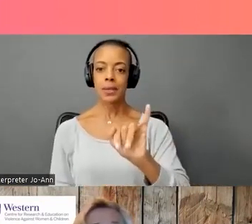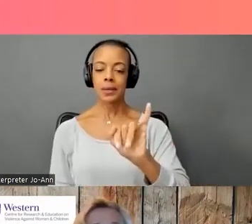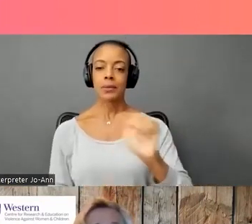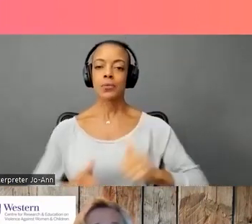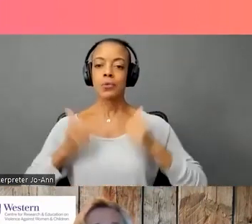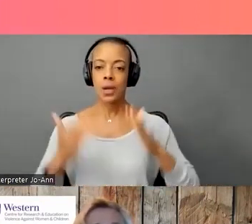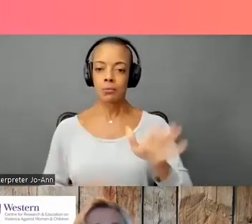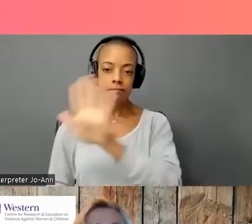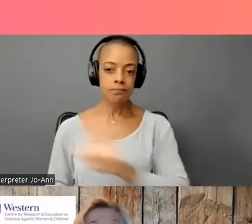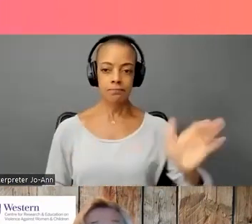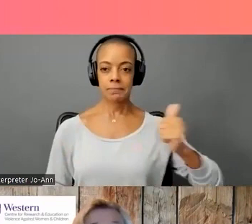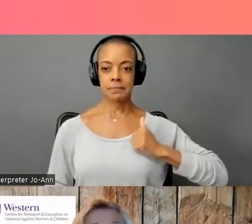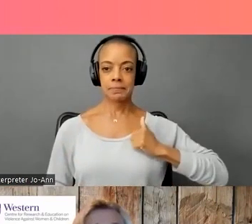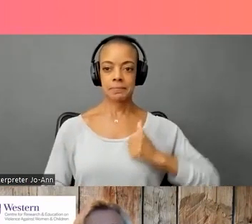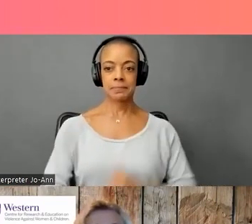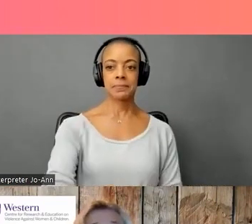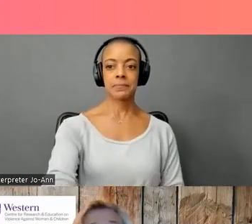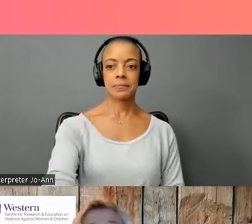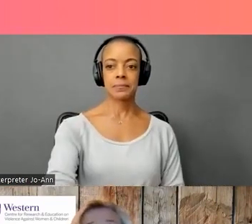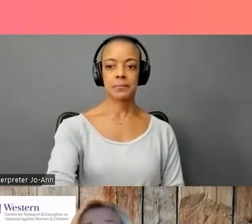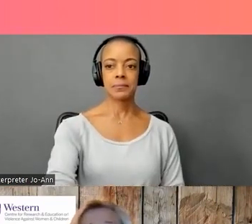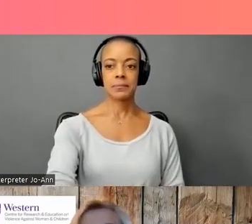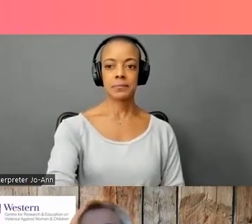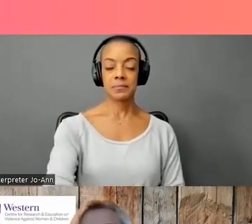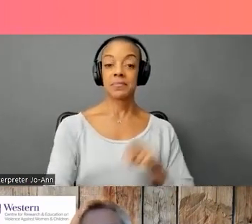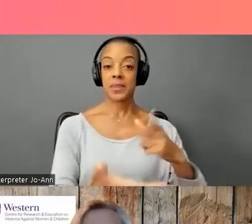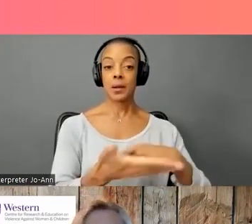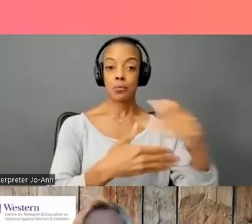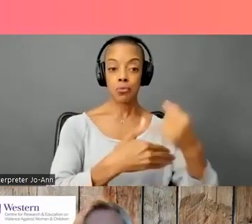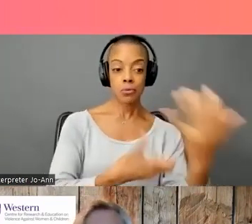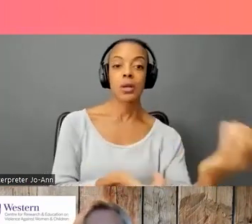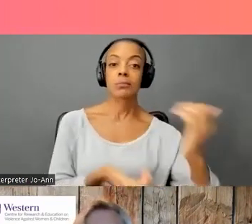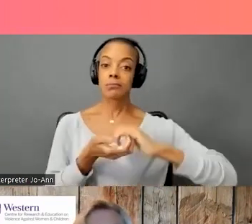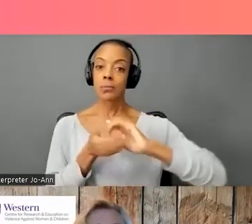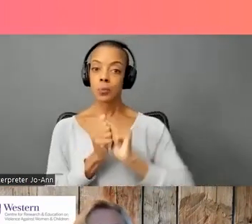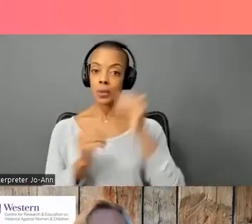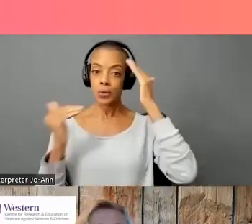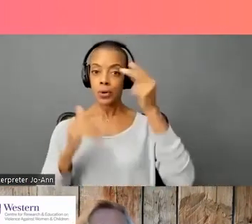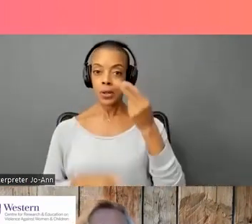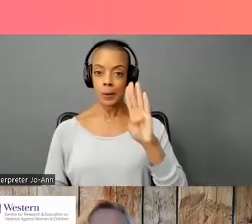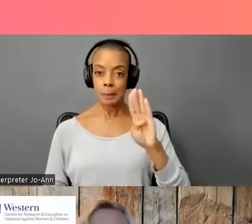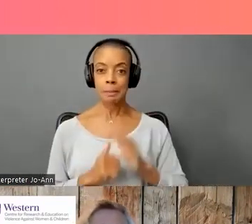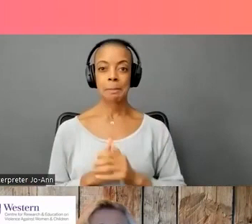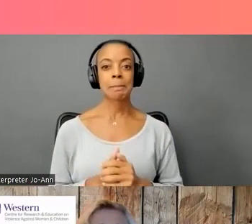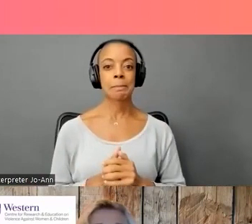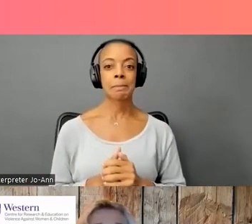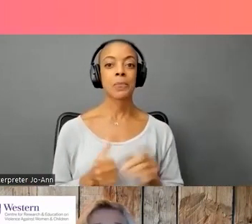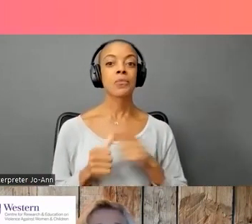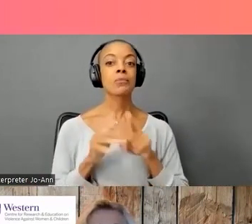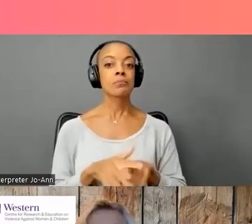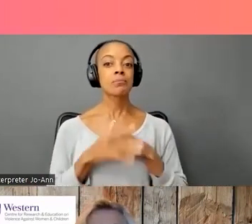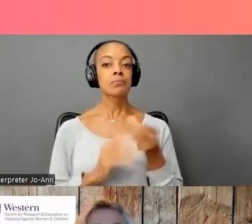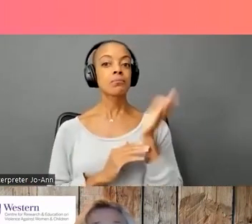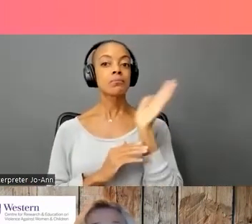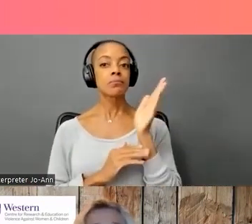across Canada. This project is part of the Knowledge Hub. We will first begin with a presentation from